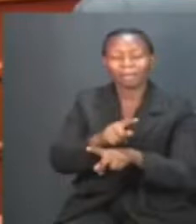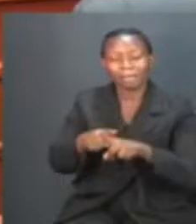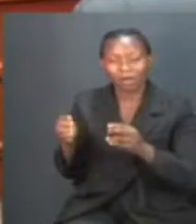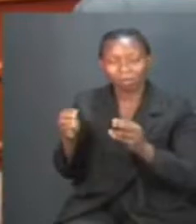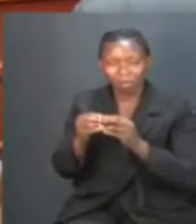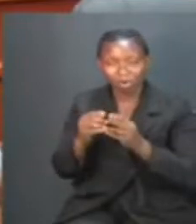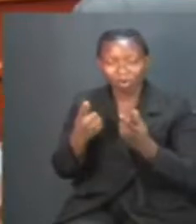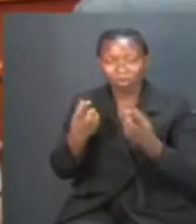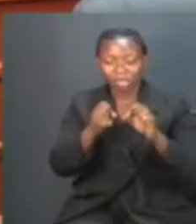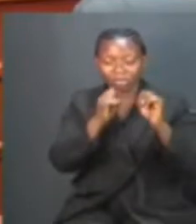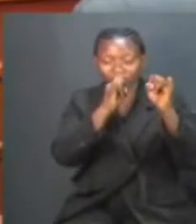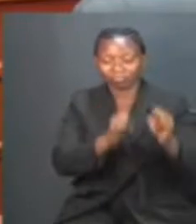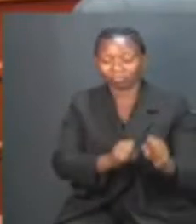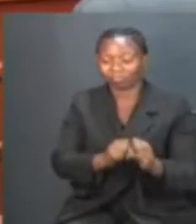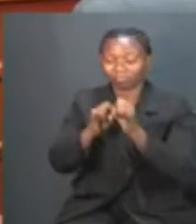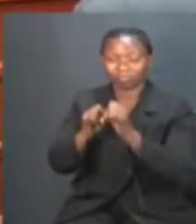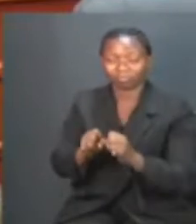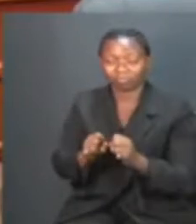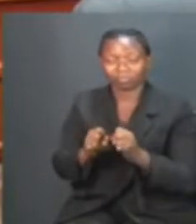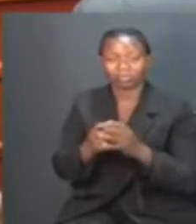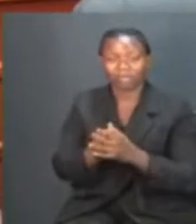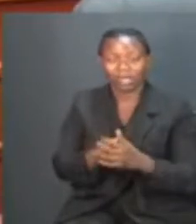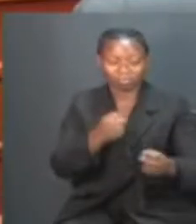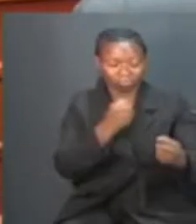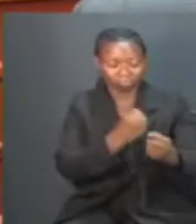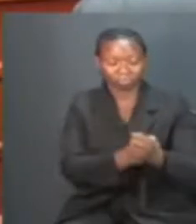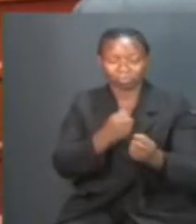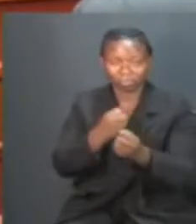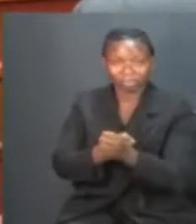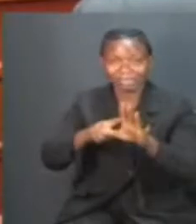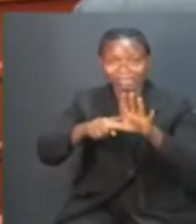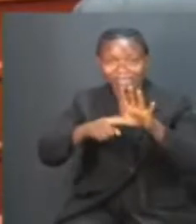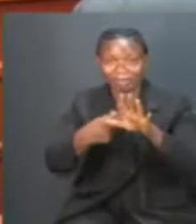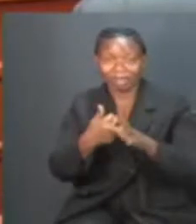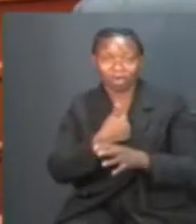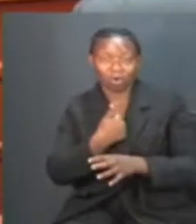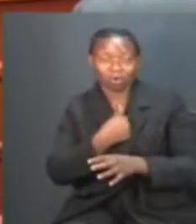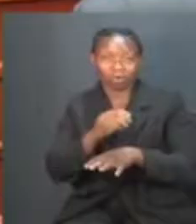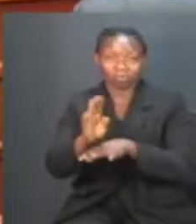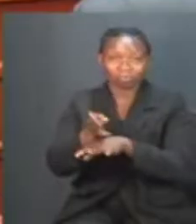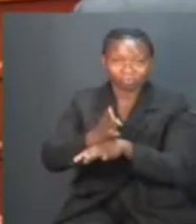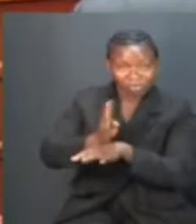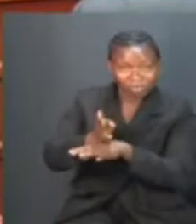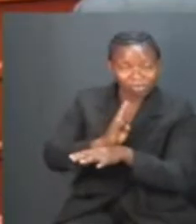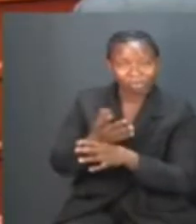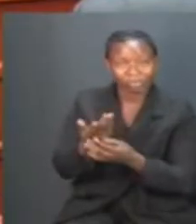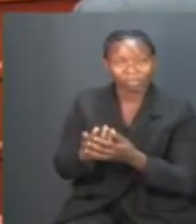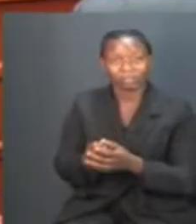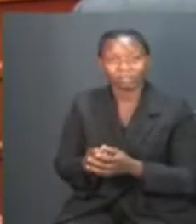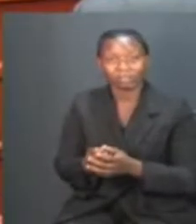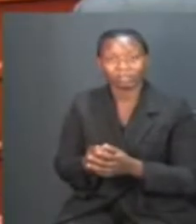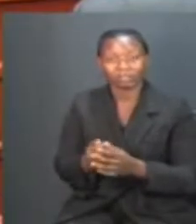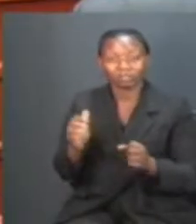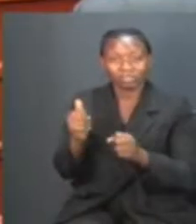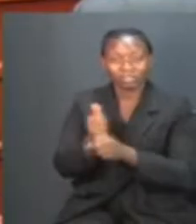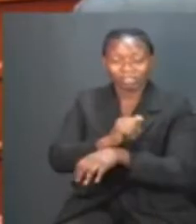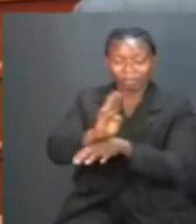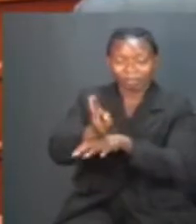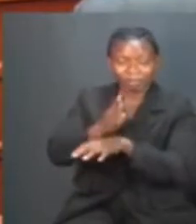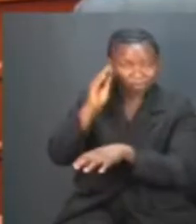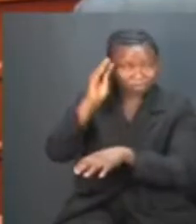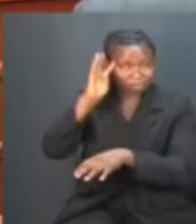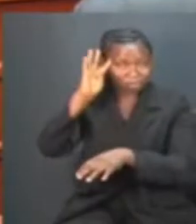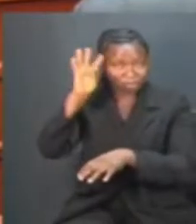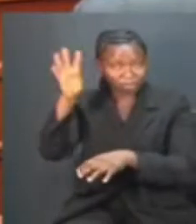when individuals are supported to set up their own businesses, to realize the entrepreneurial